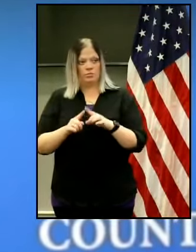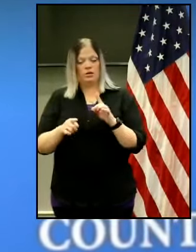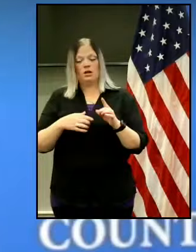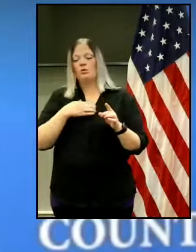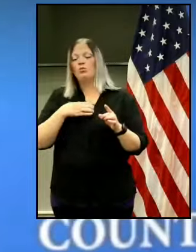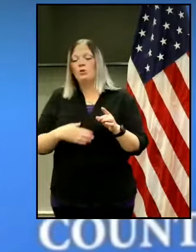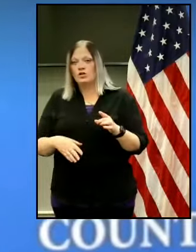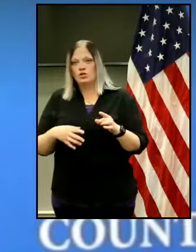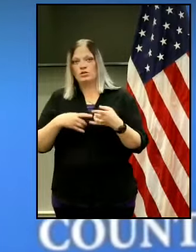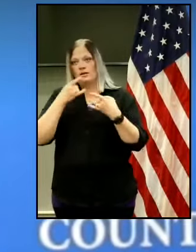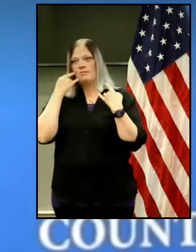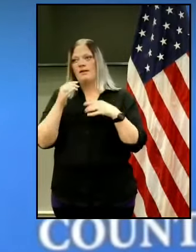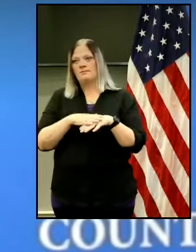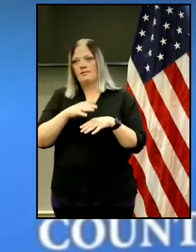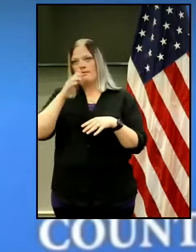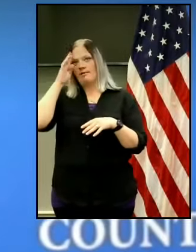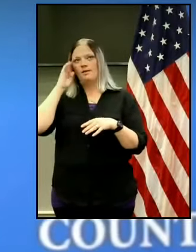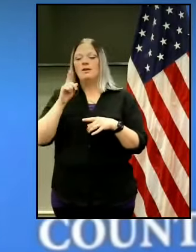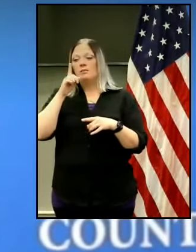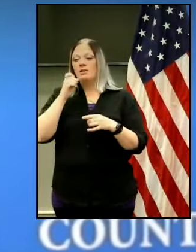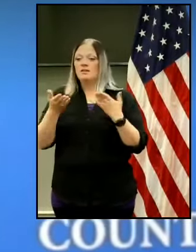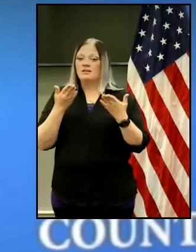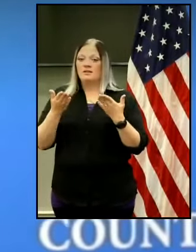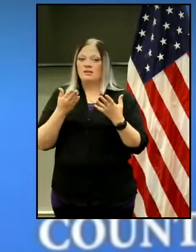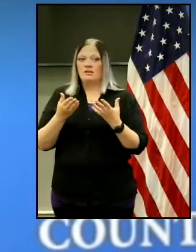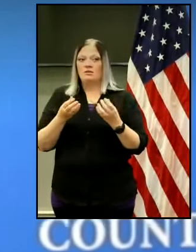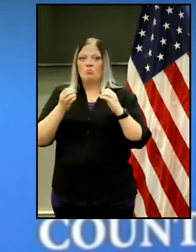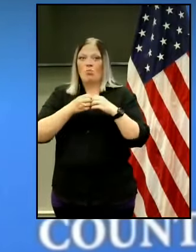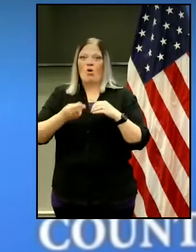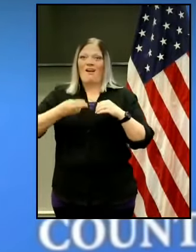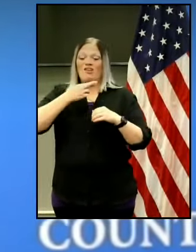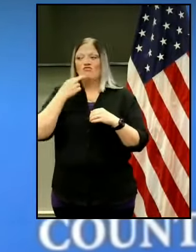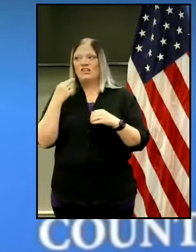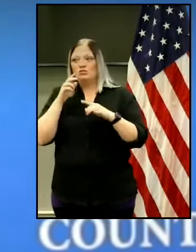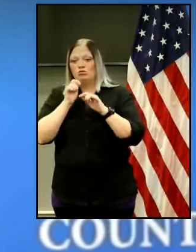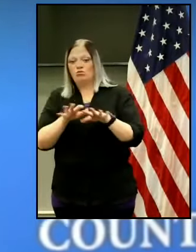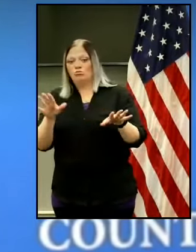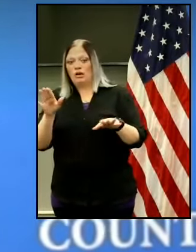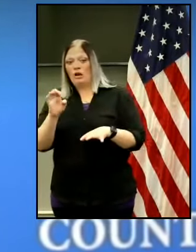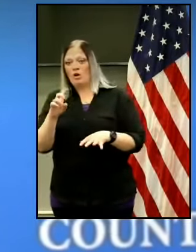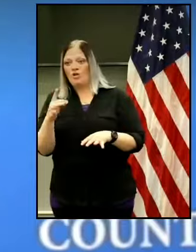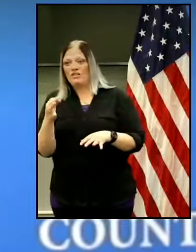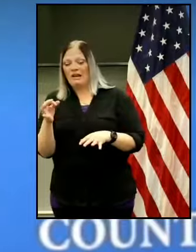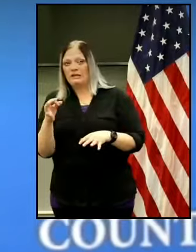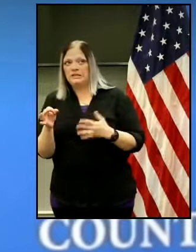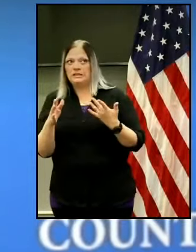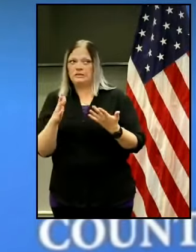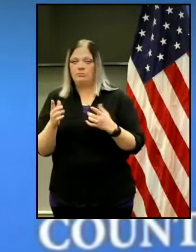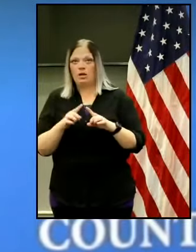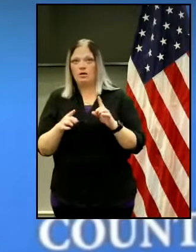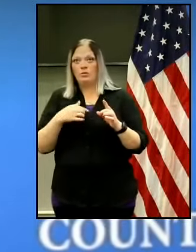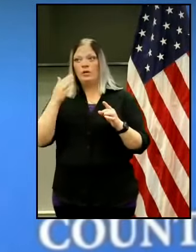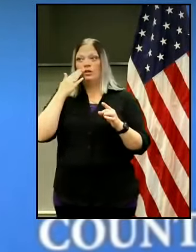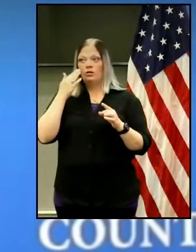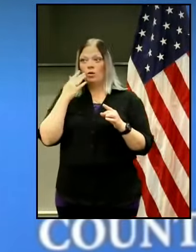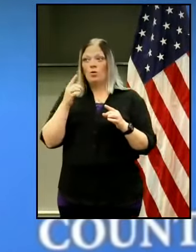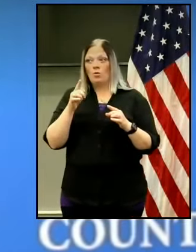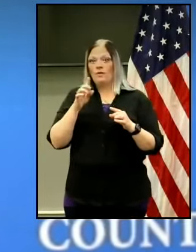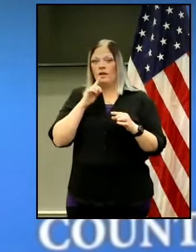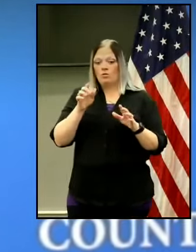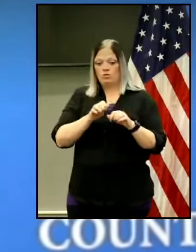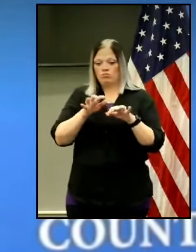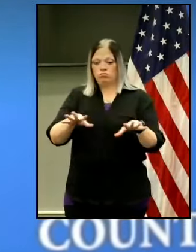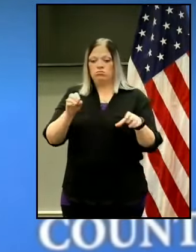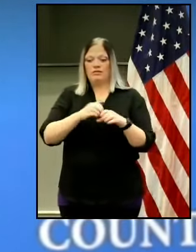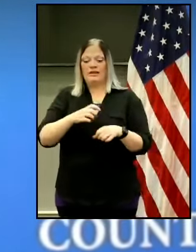had masks on because they probably are much more higher at risk for spreading COVID-19 than others. And we know early on there was an outbreak in the city of Buffalo's